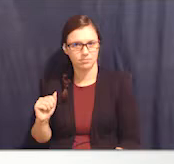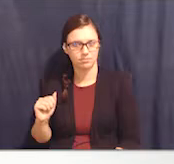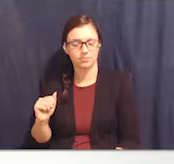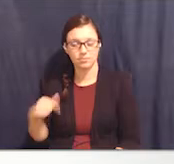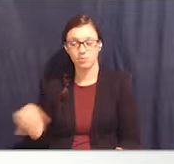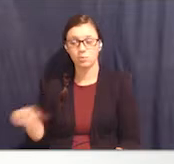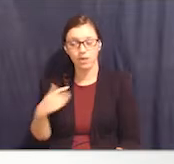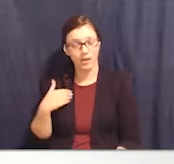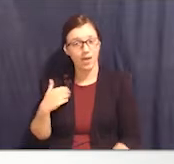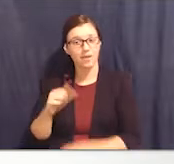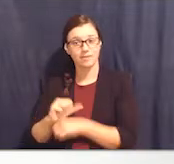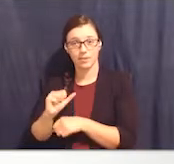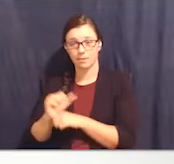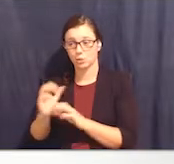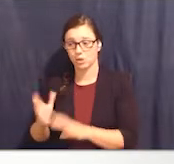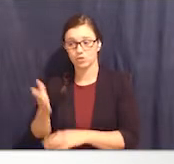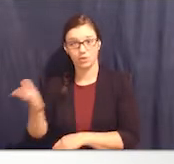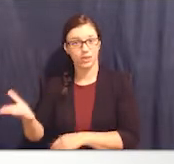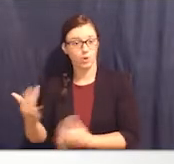22.